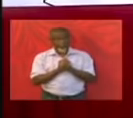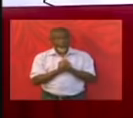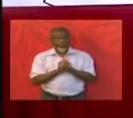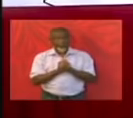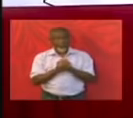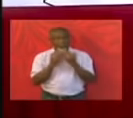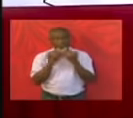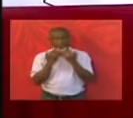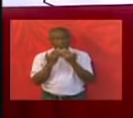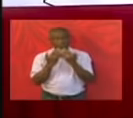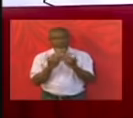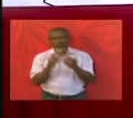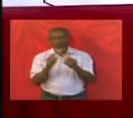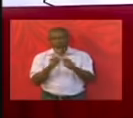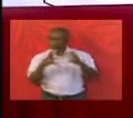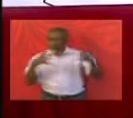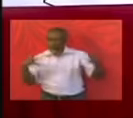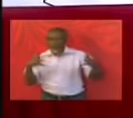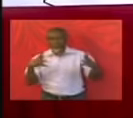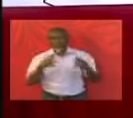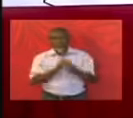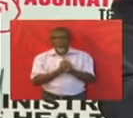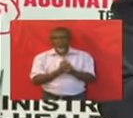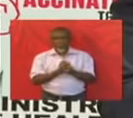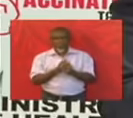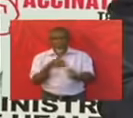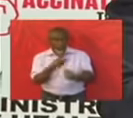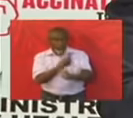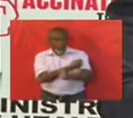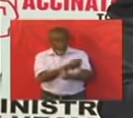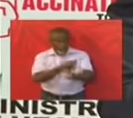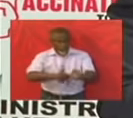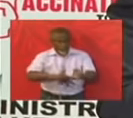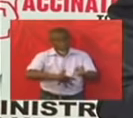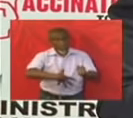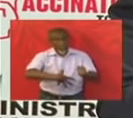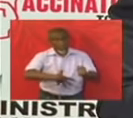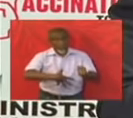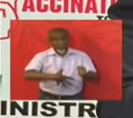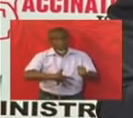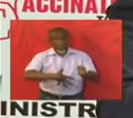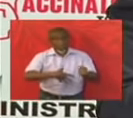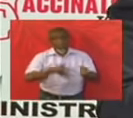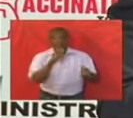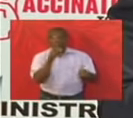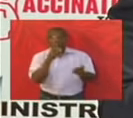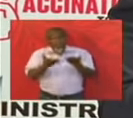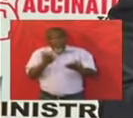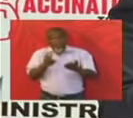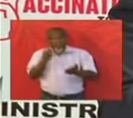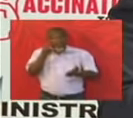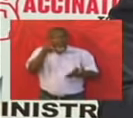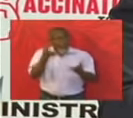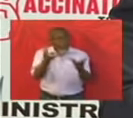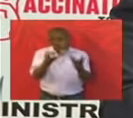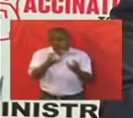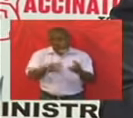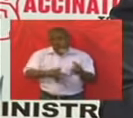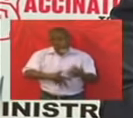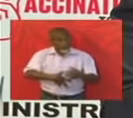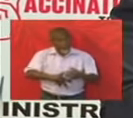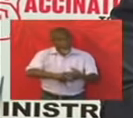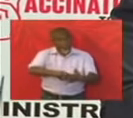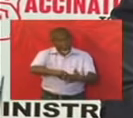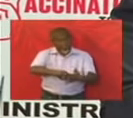Thank you very much, Dr. Hines. The vaccination of pregnant women and women planning on becoming pregnant is an area that the Ministry of